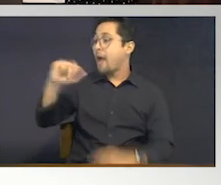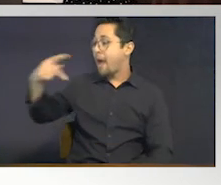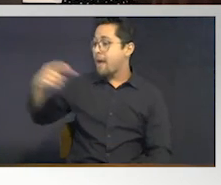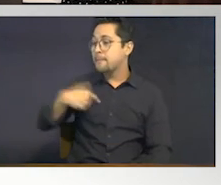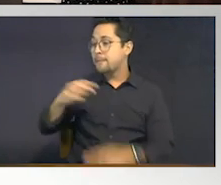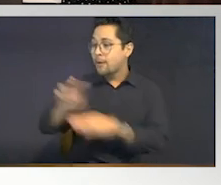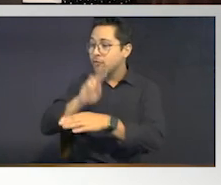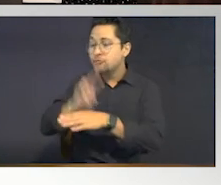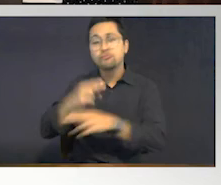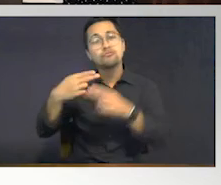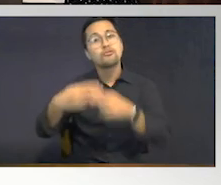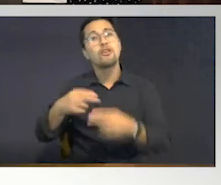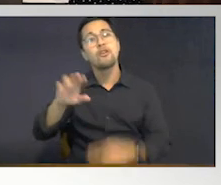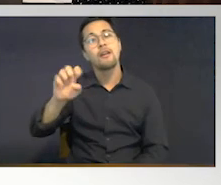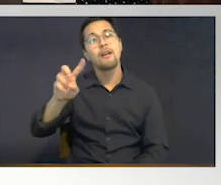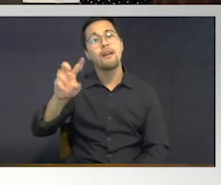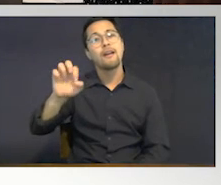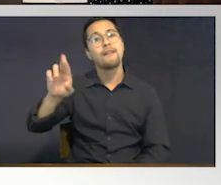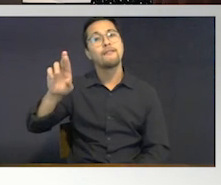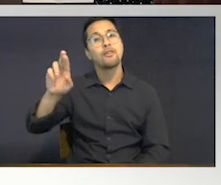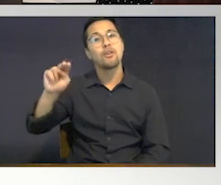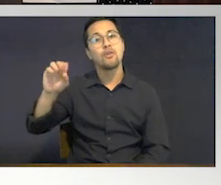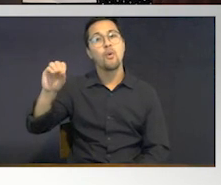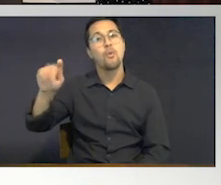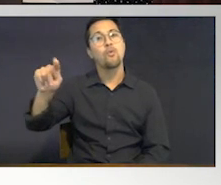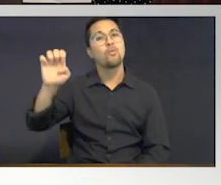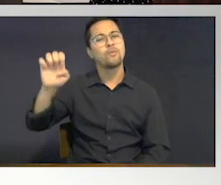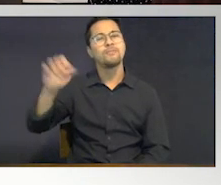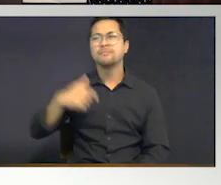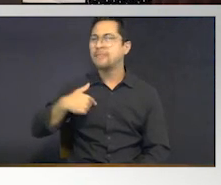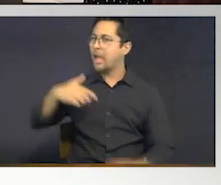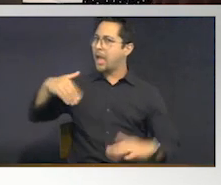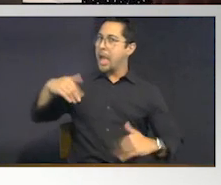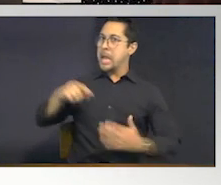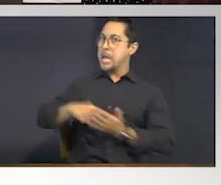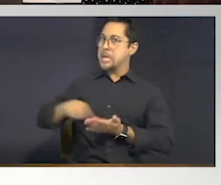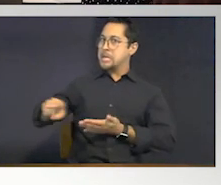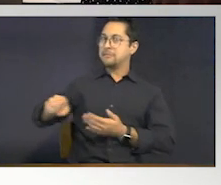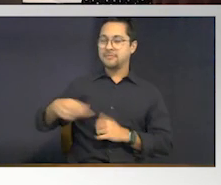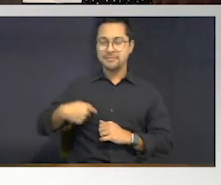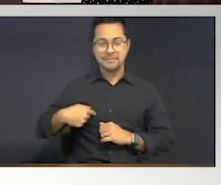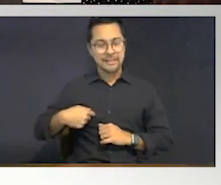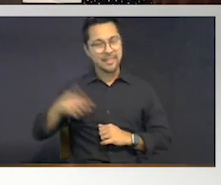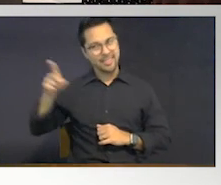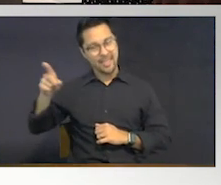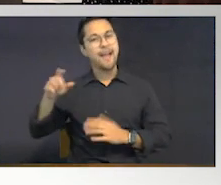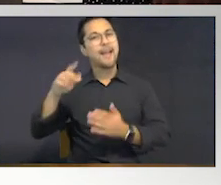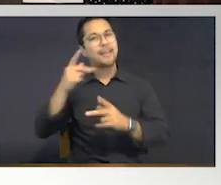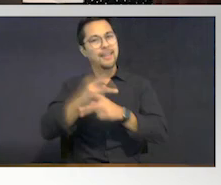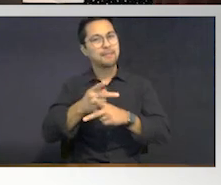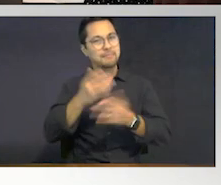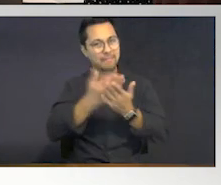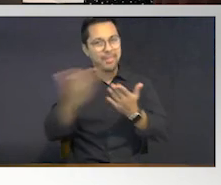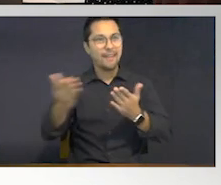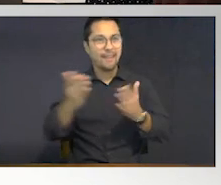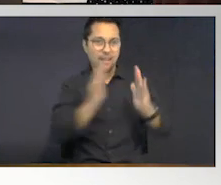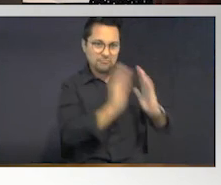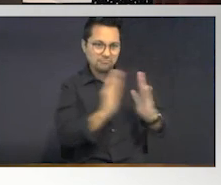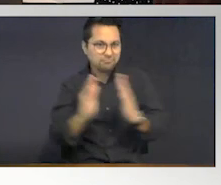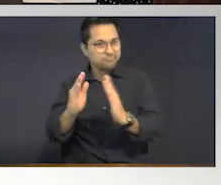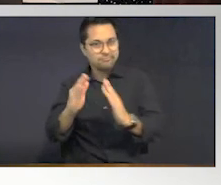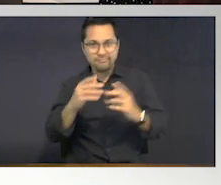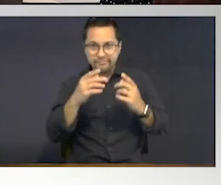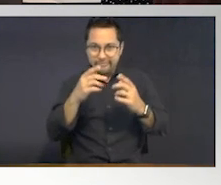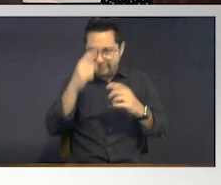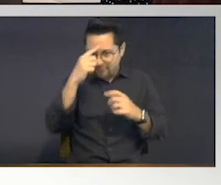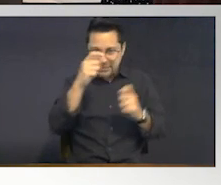is called Evernote. I've yet to have to actually pay for it. You know, I keep some chronological order things in there and attachments and stuff